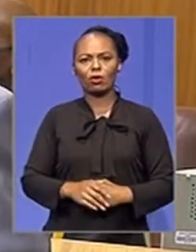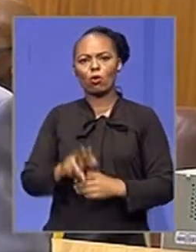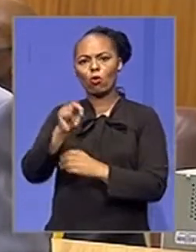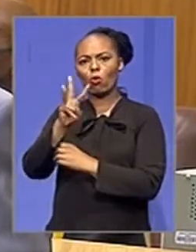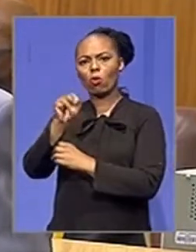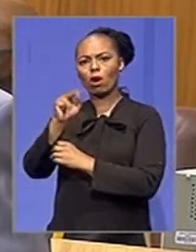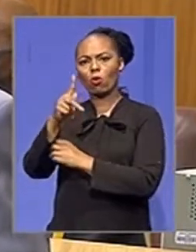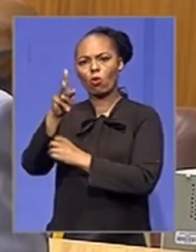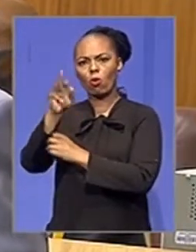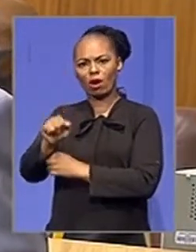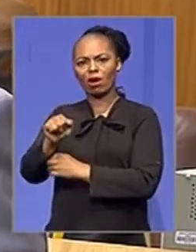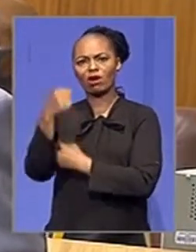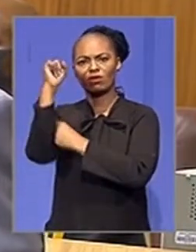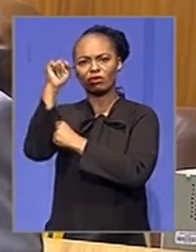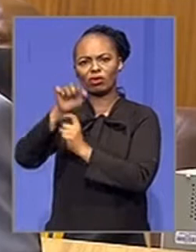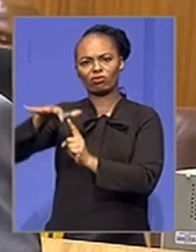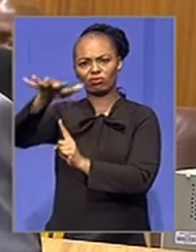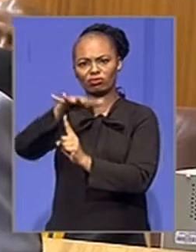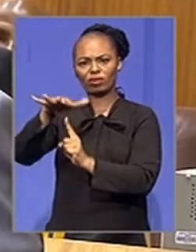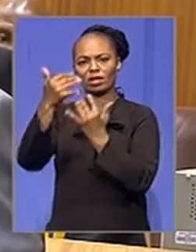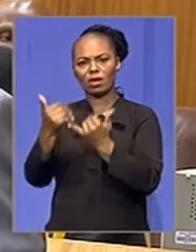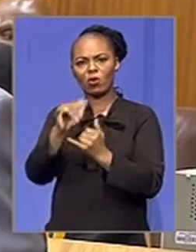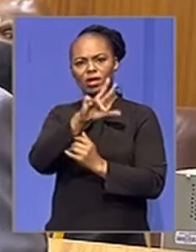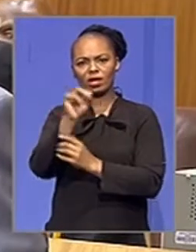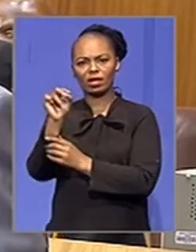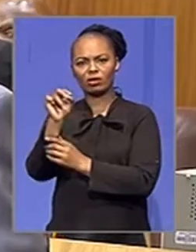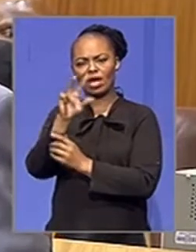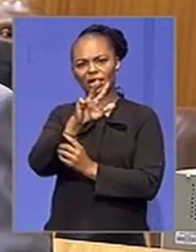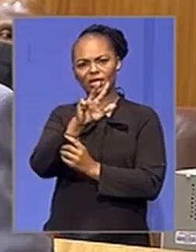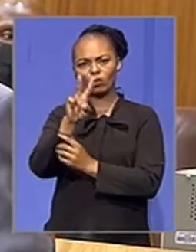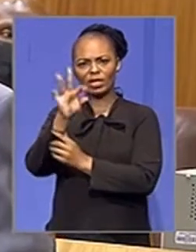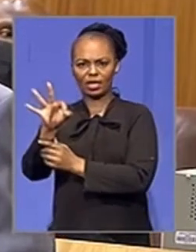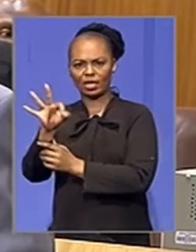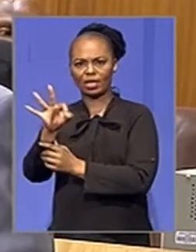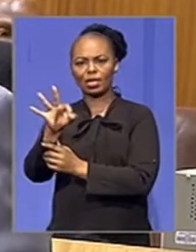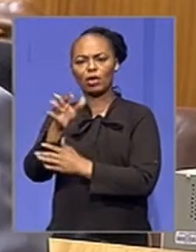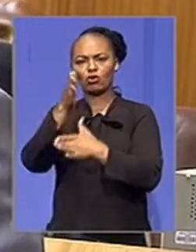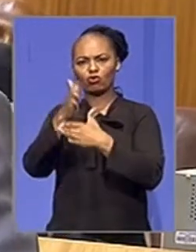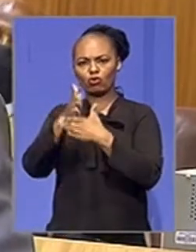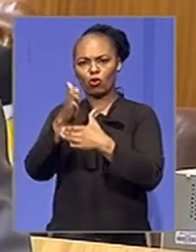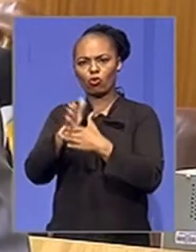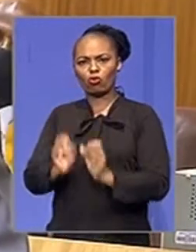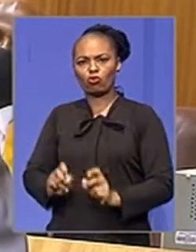Industrial Park is host to no less than 823 direct jobs.